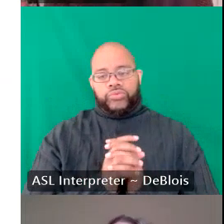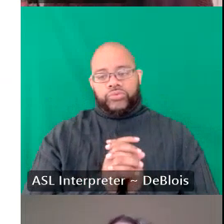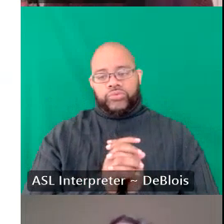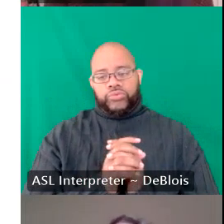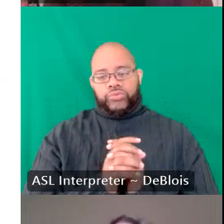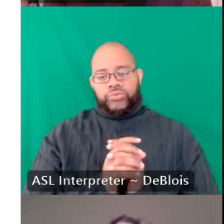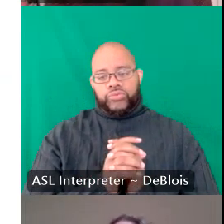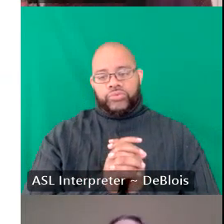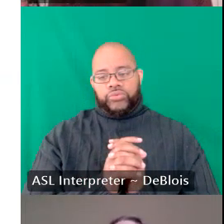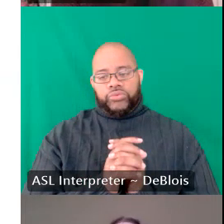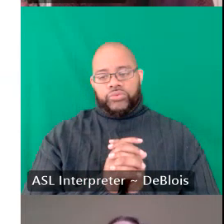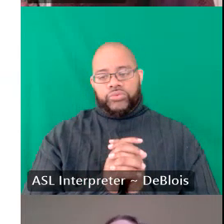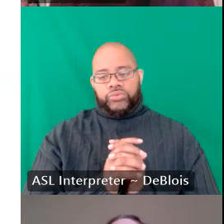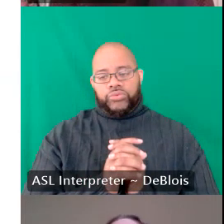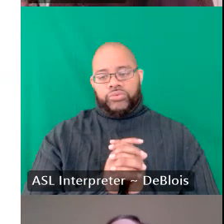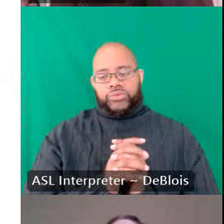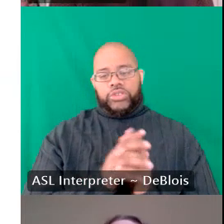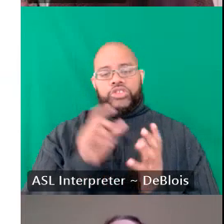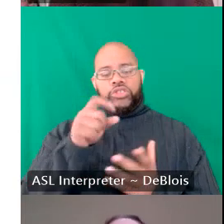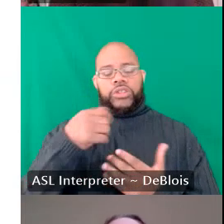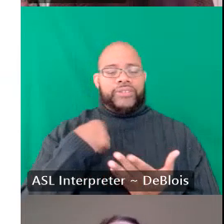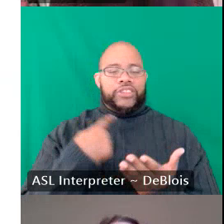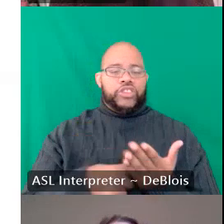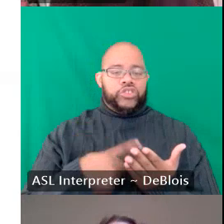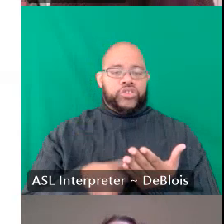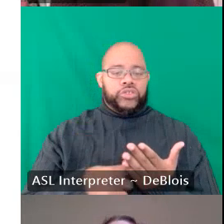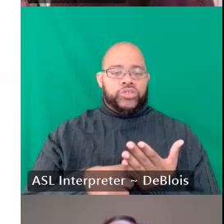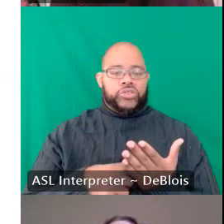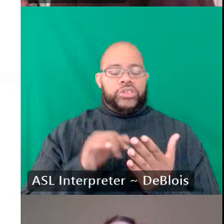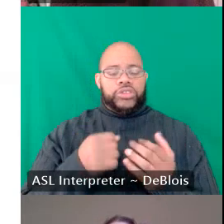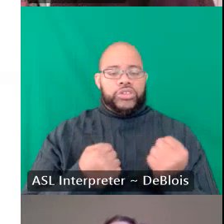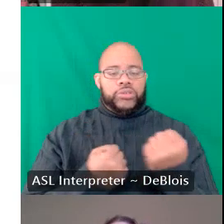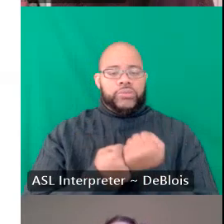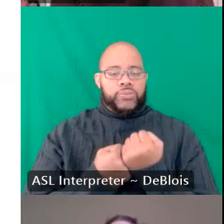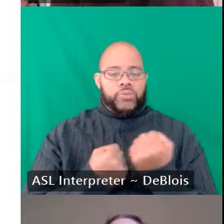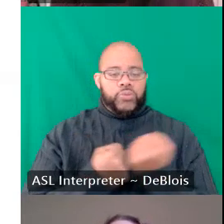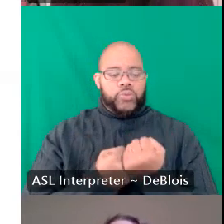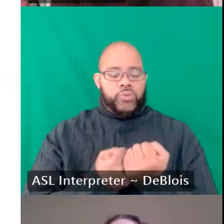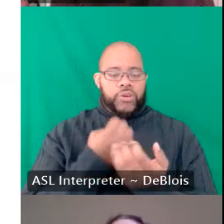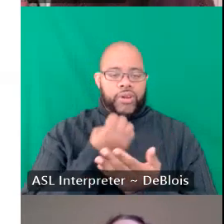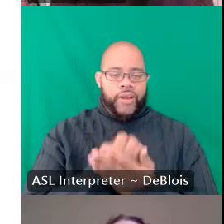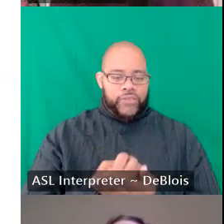and there should be discussion of the supporting evidence for